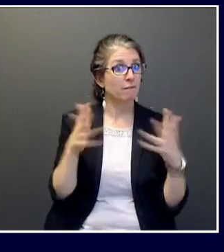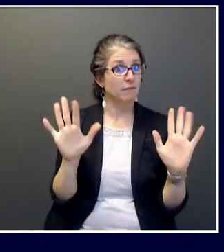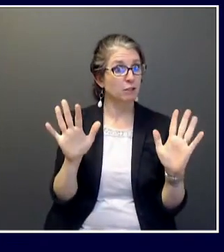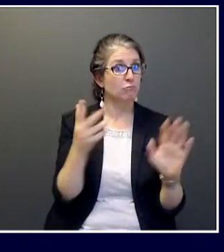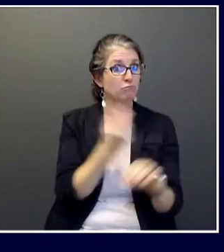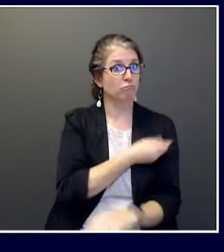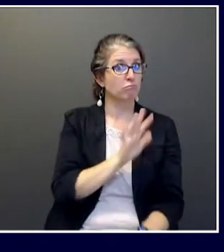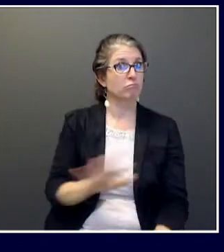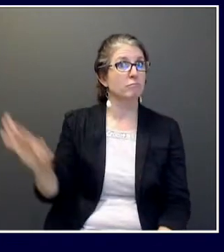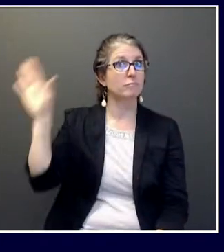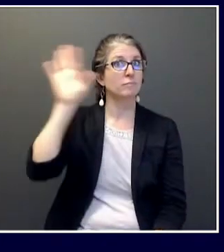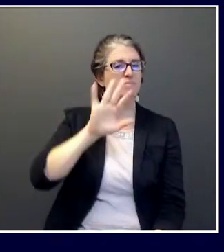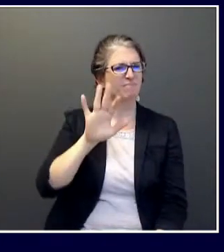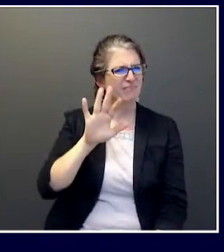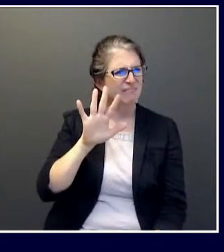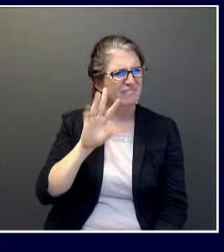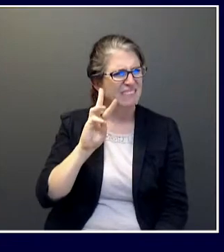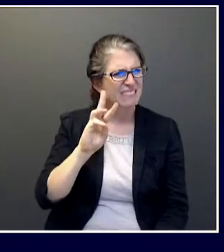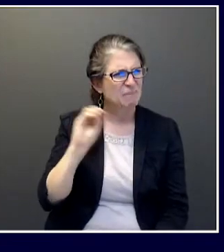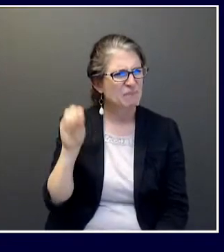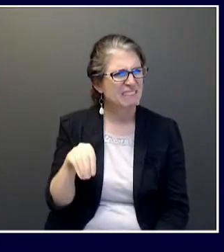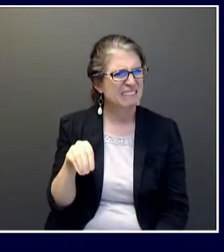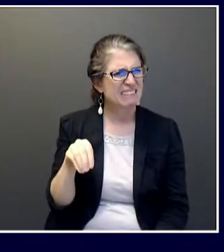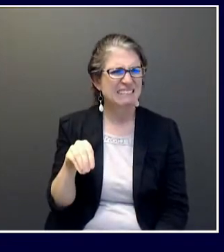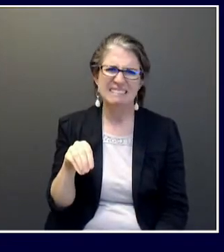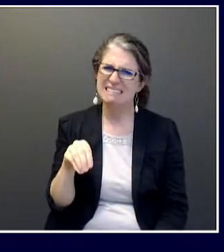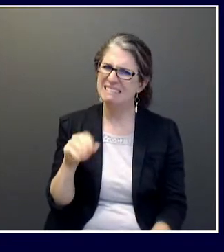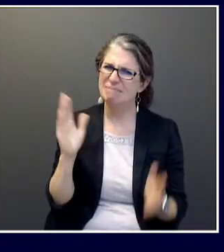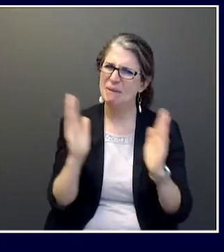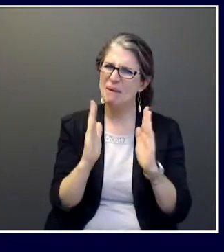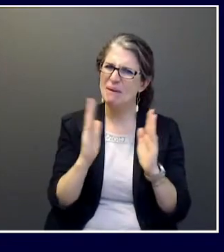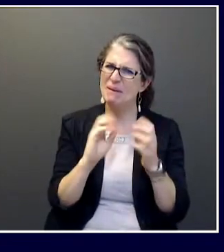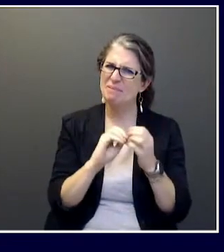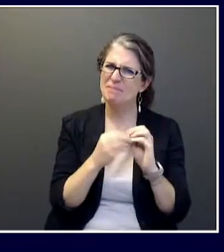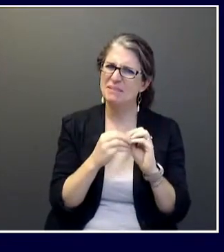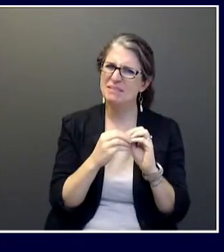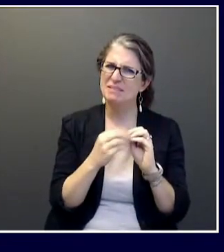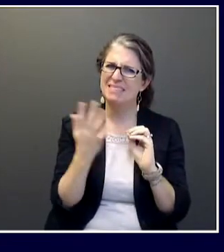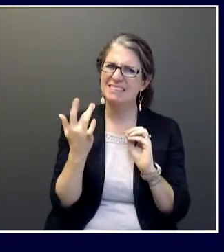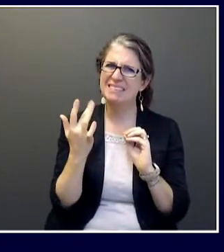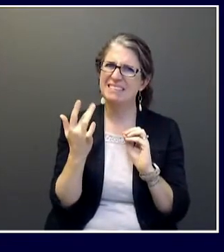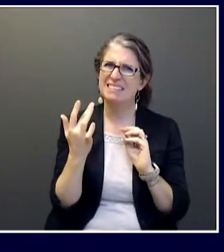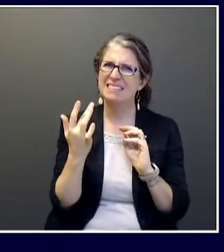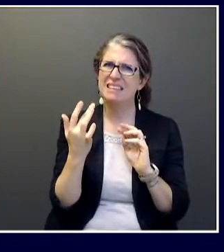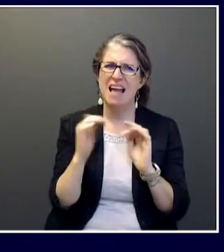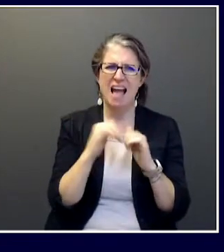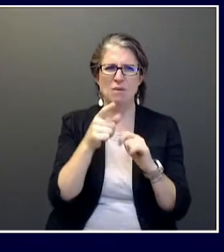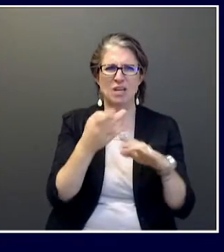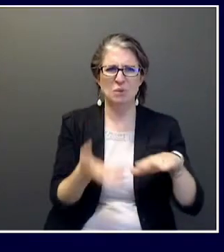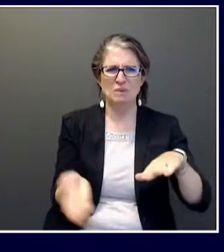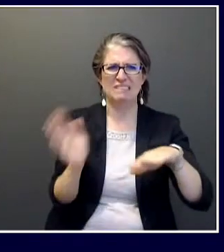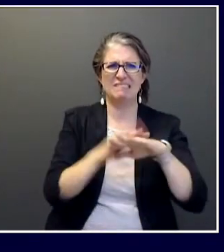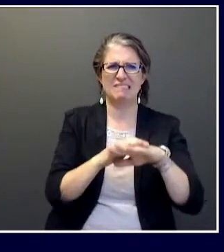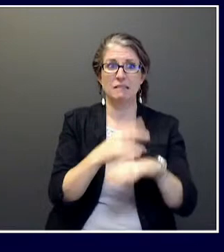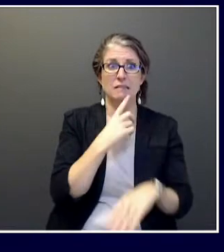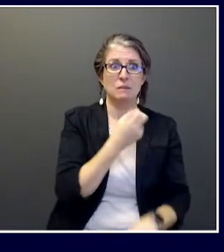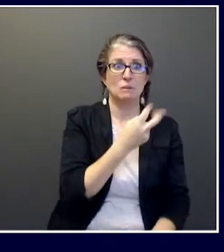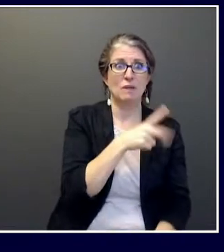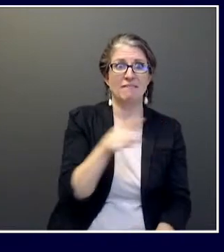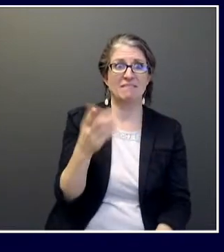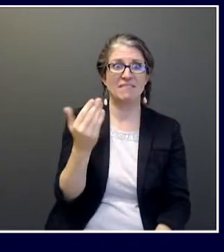think that is, and how does that play into the effort to make sure there's robust demand for younger kids when they can get the